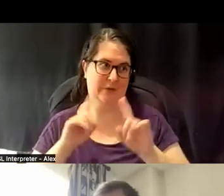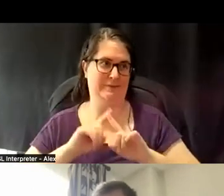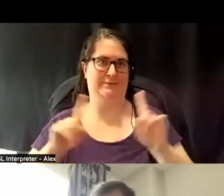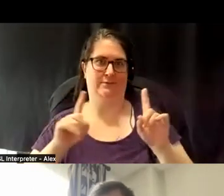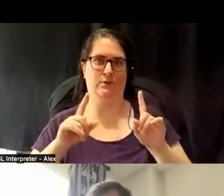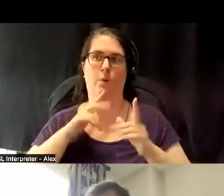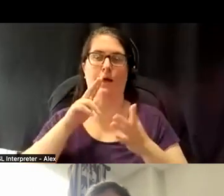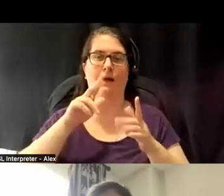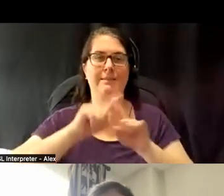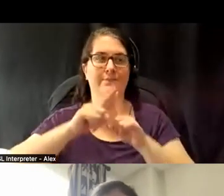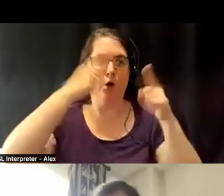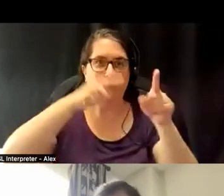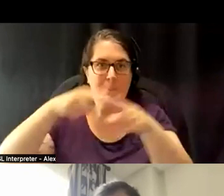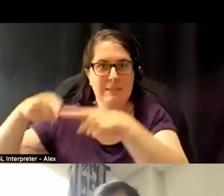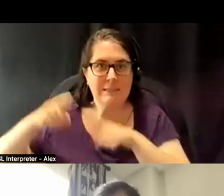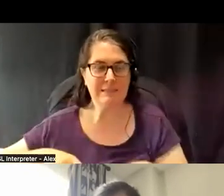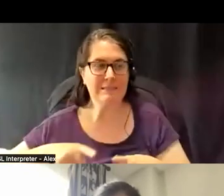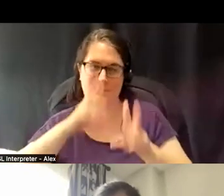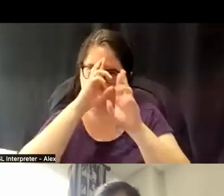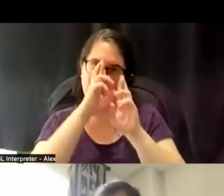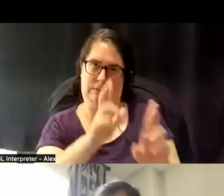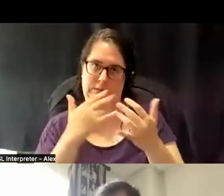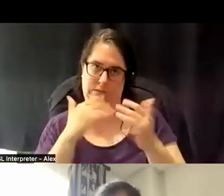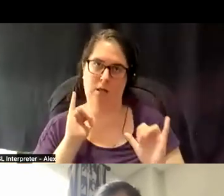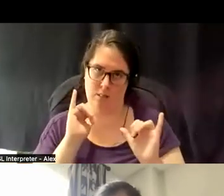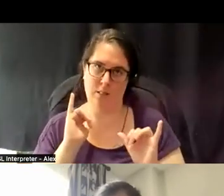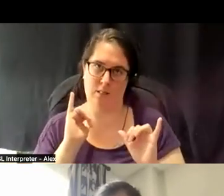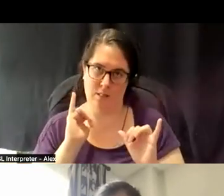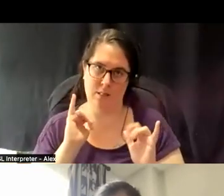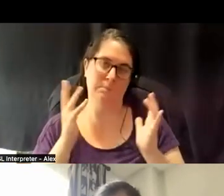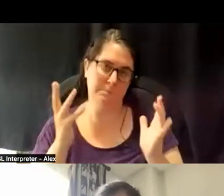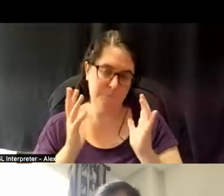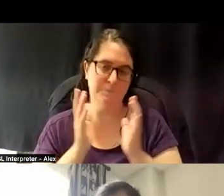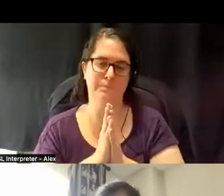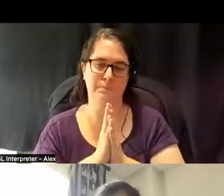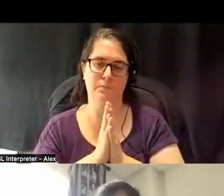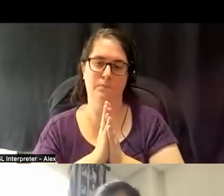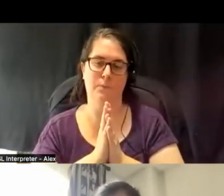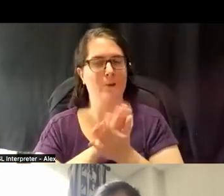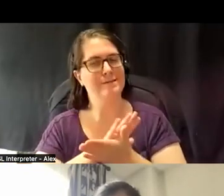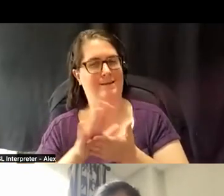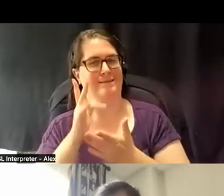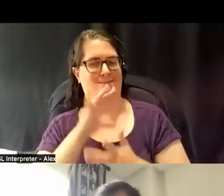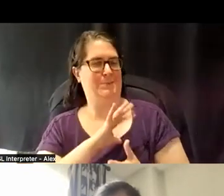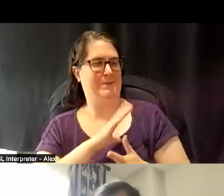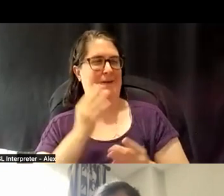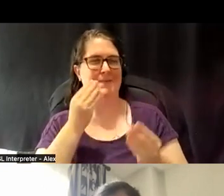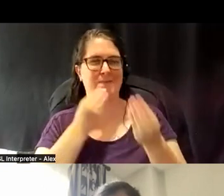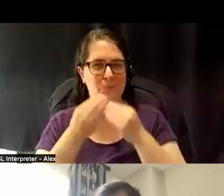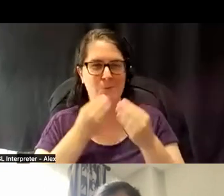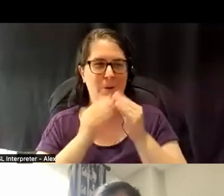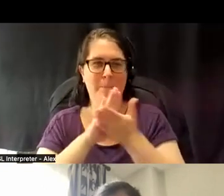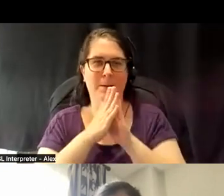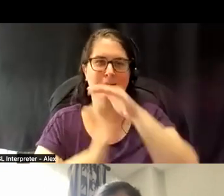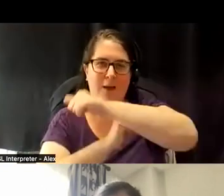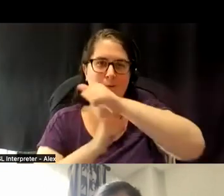treaties that Indigenous peoples have upon the land that we live in. So it's always really nice to see how food forms the foundation for